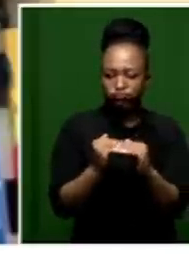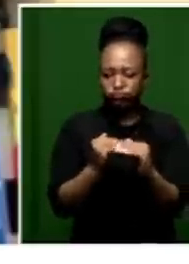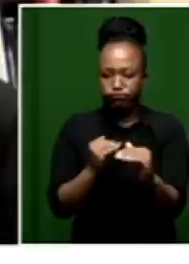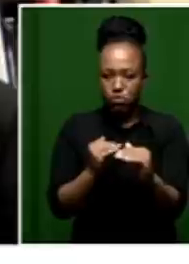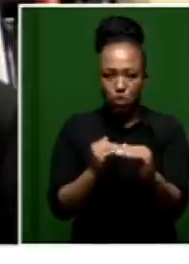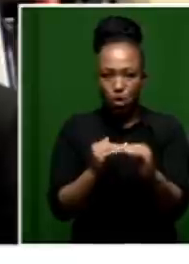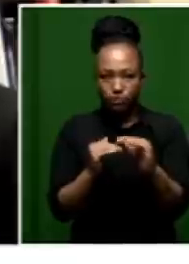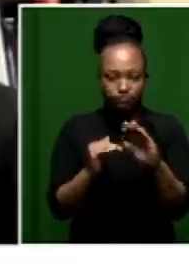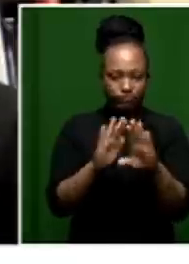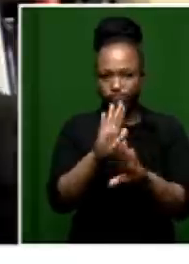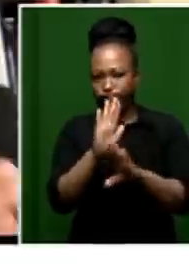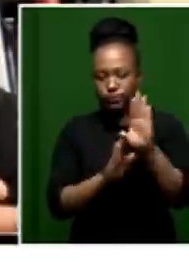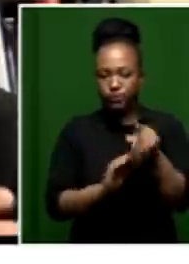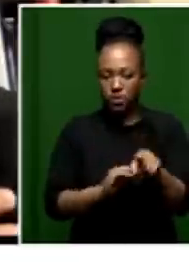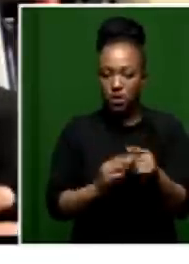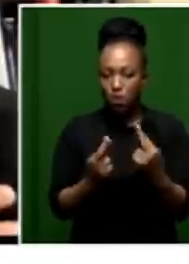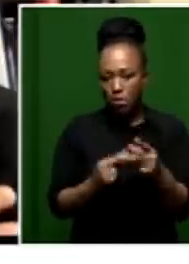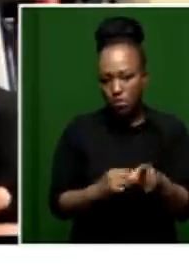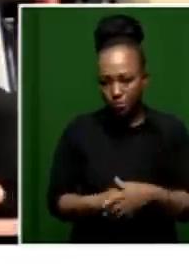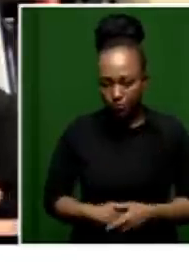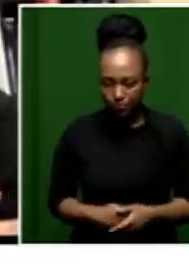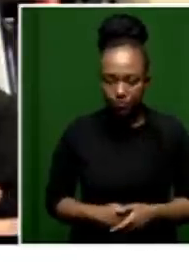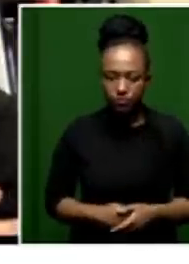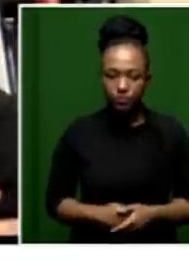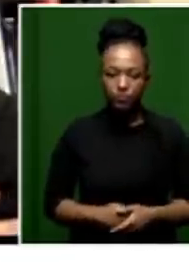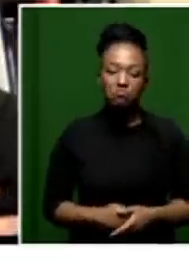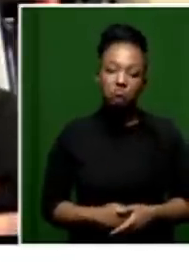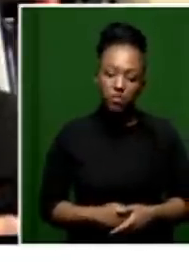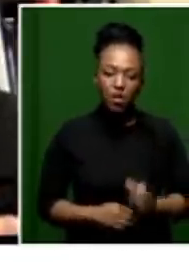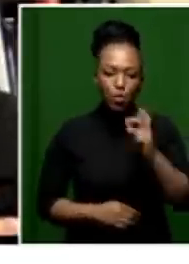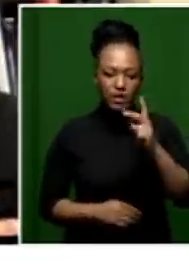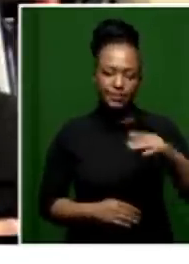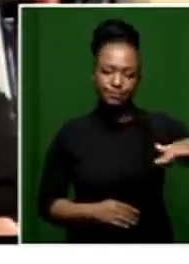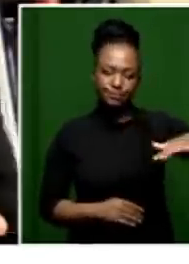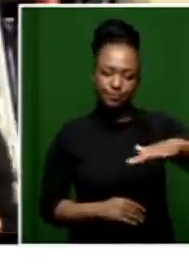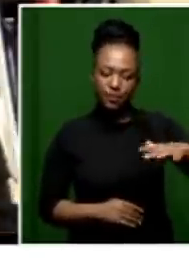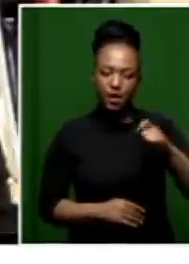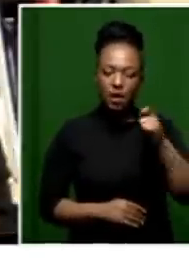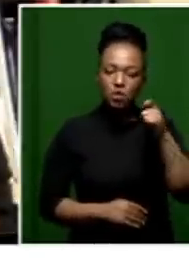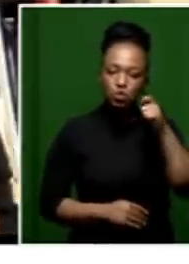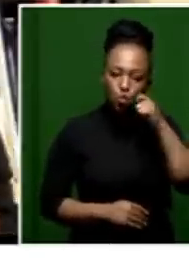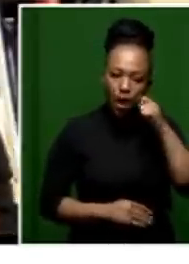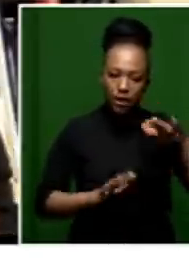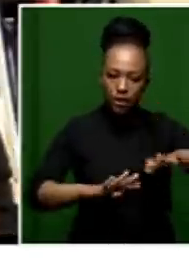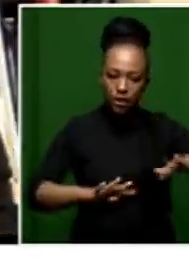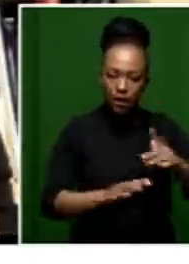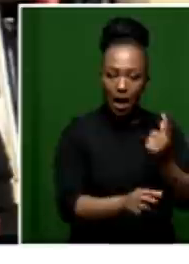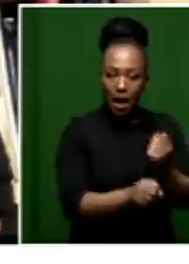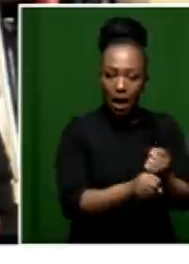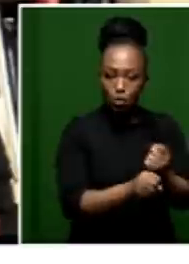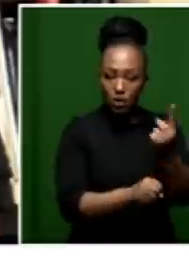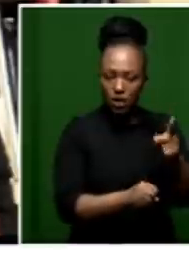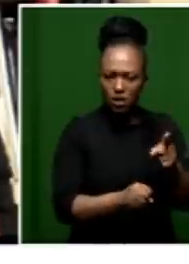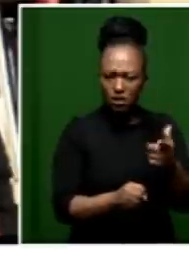So Prof, geographically we see now the highest numbers in Tshwane, in Gauteng. Is it possible to trace